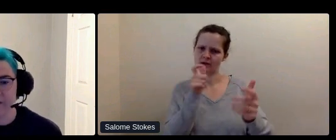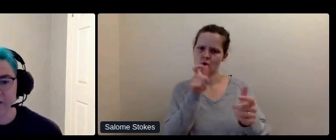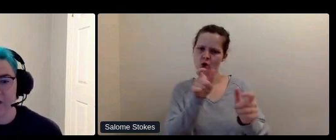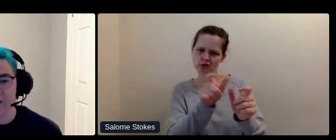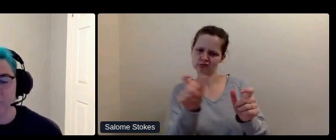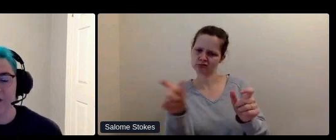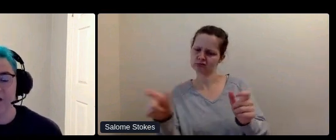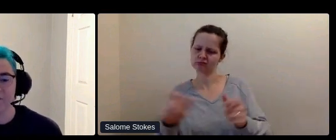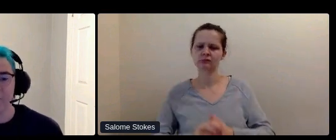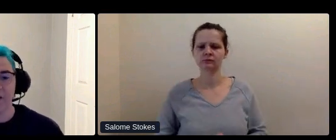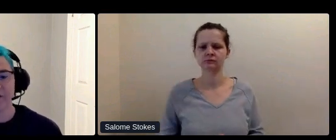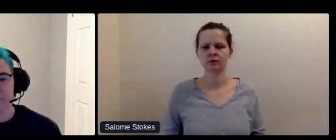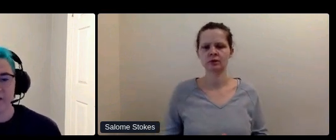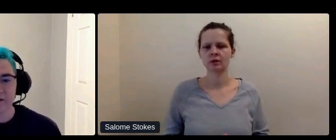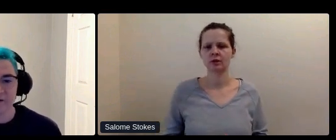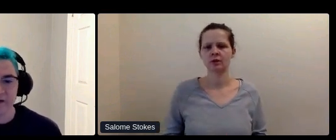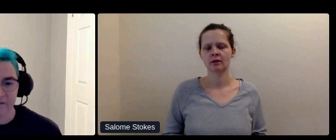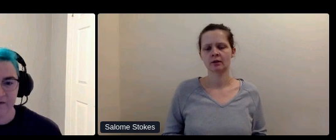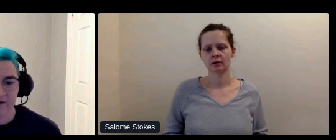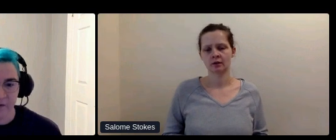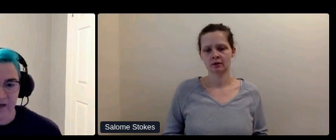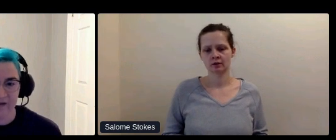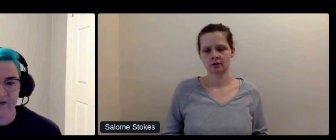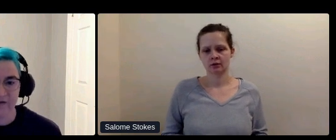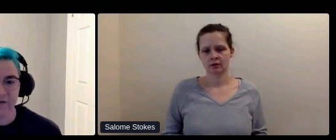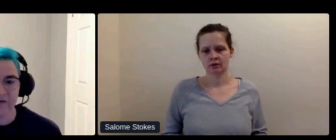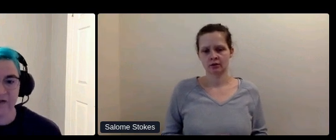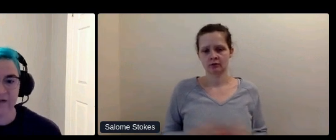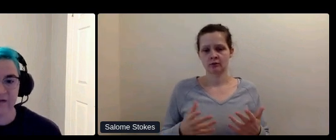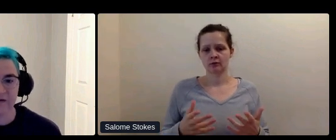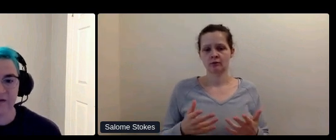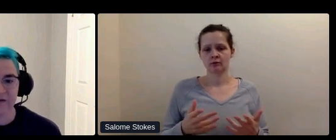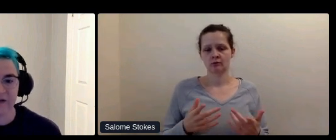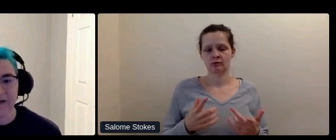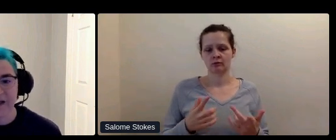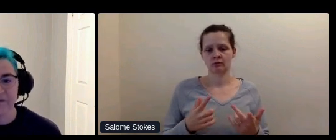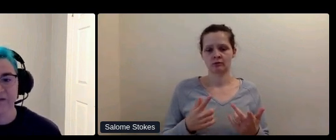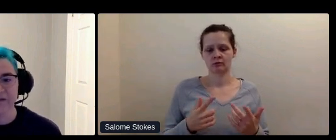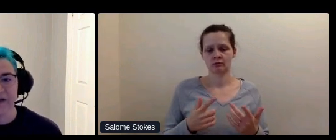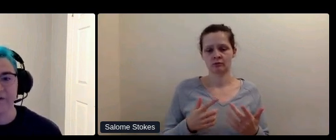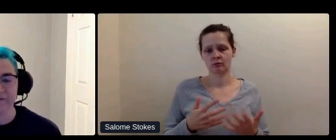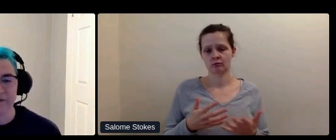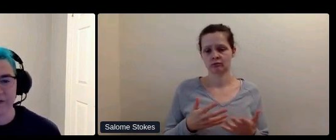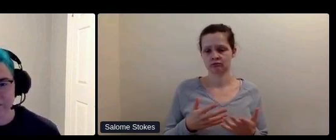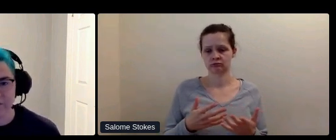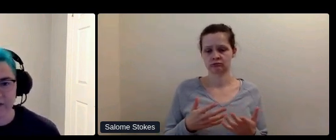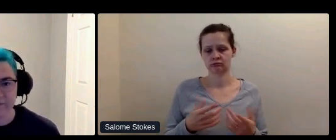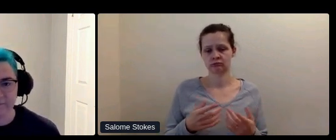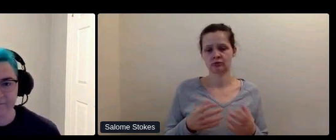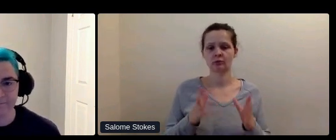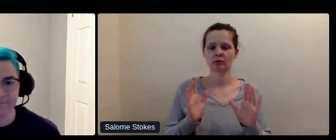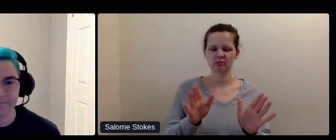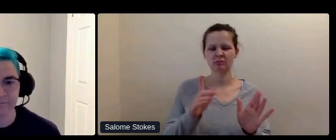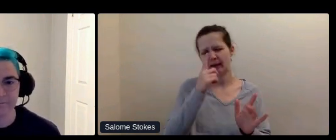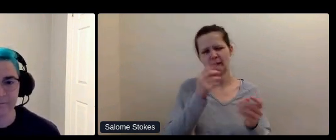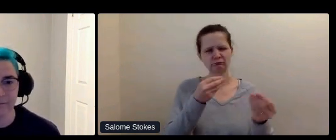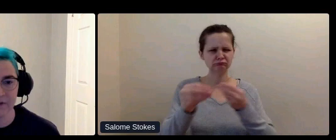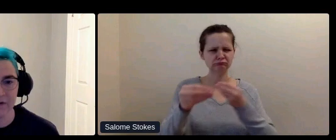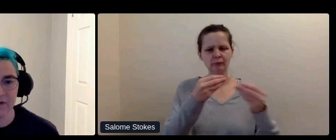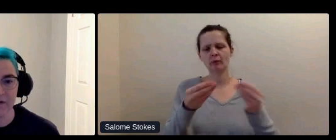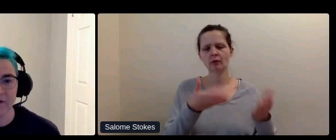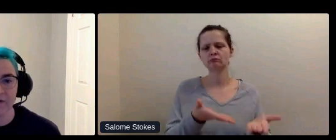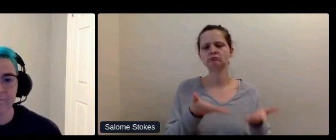counts, we gave the power to our narrative QA to adjust these line counts and timings for easier reading.